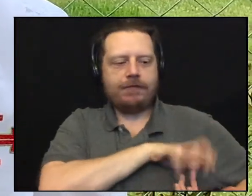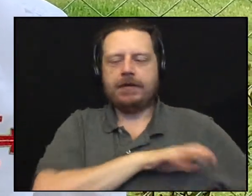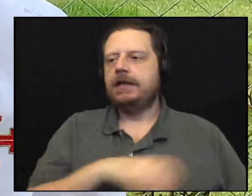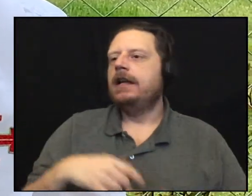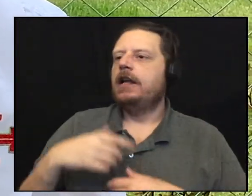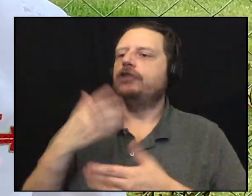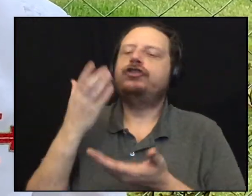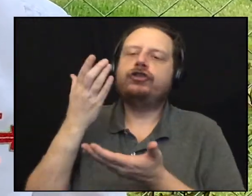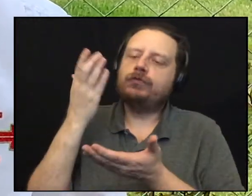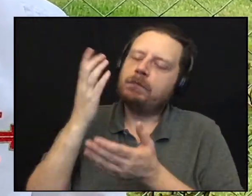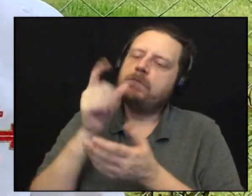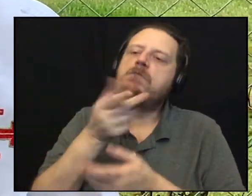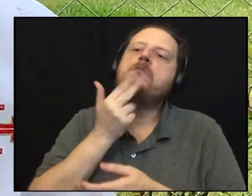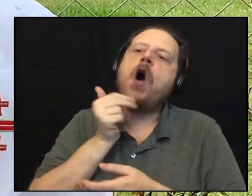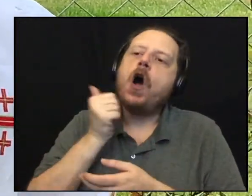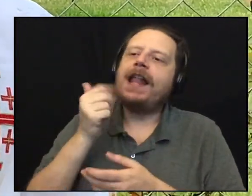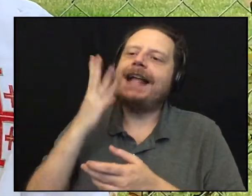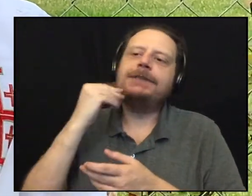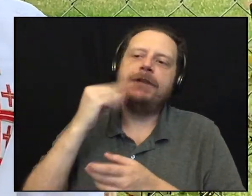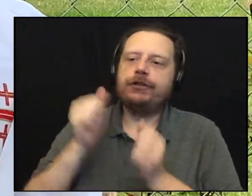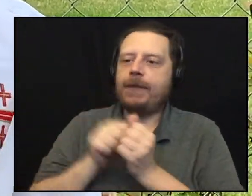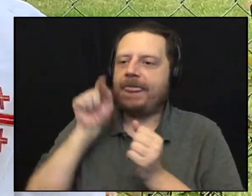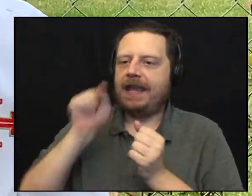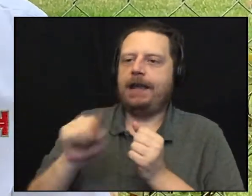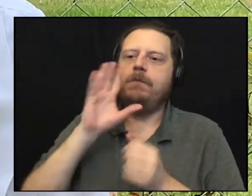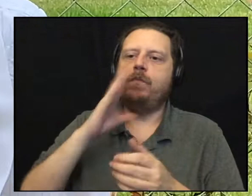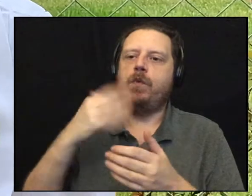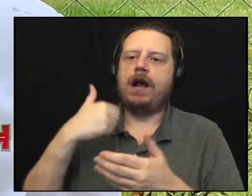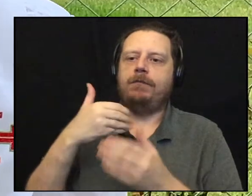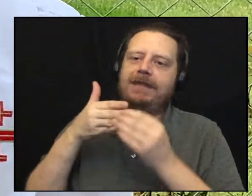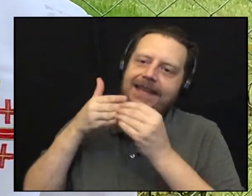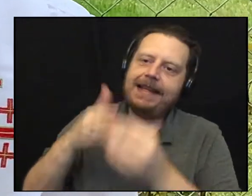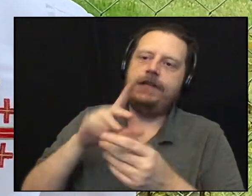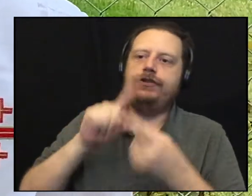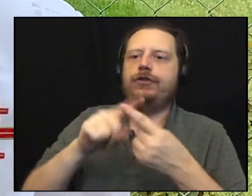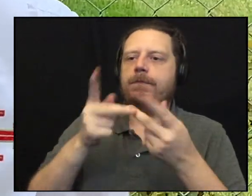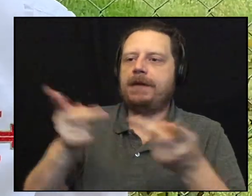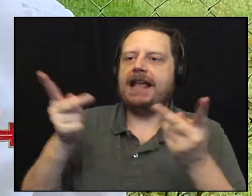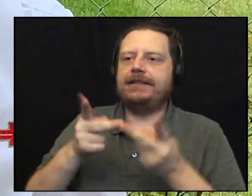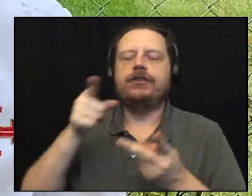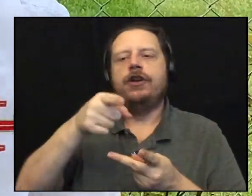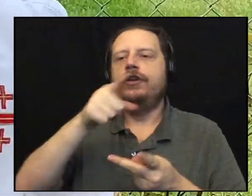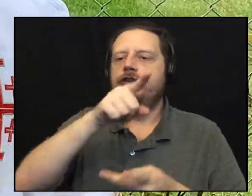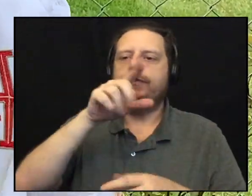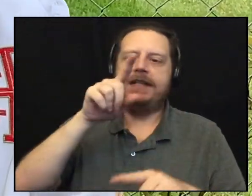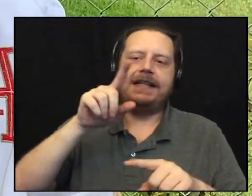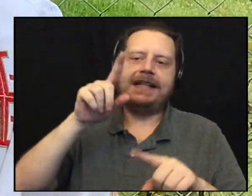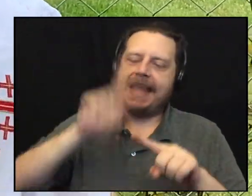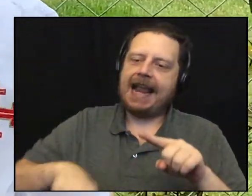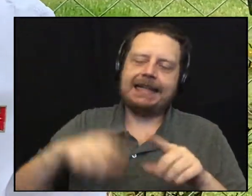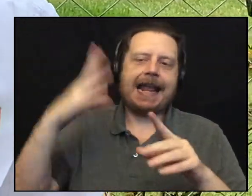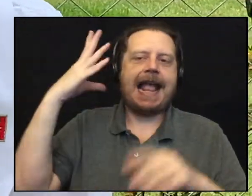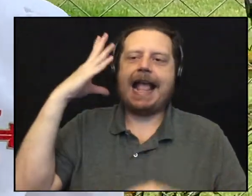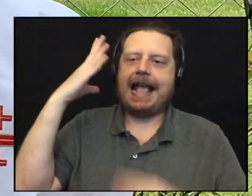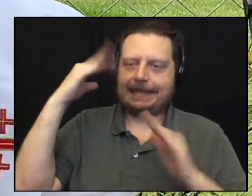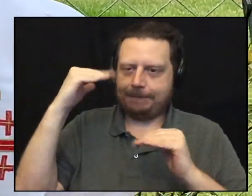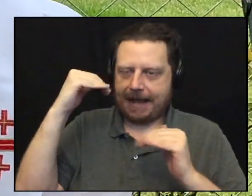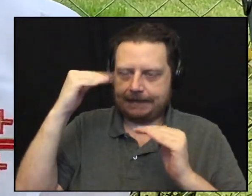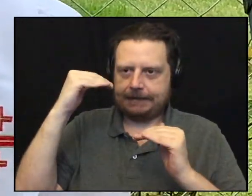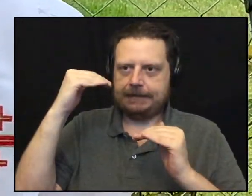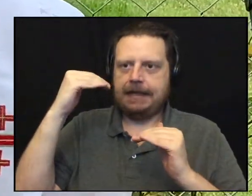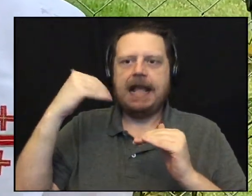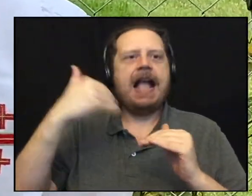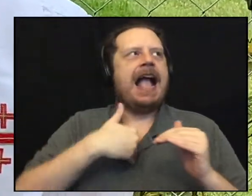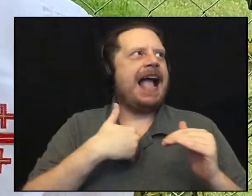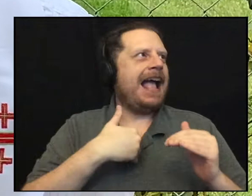with will take you to places that you could have never expected. And there's a trash truck